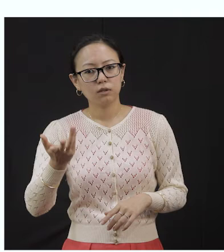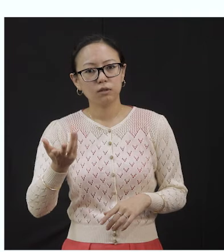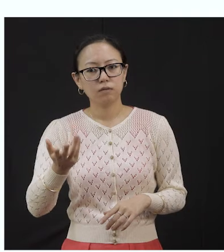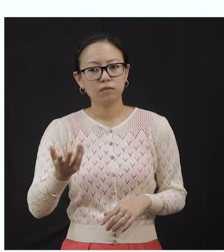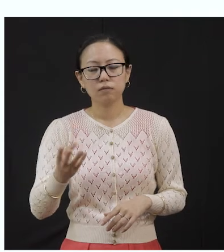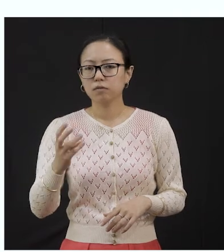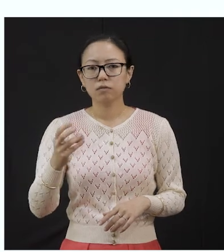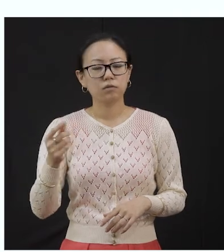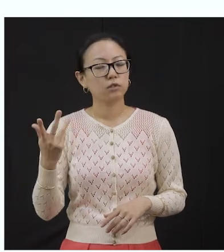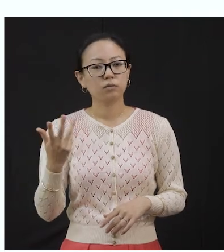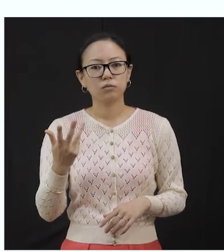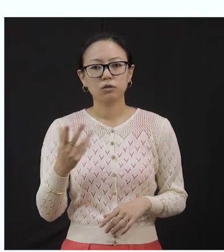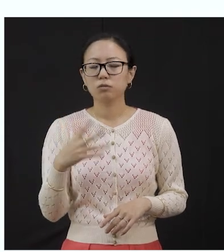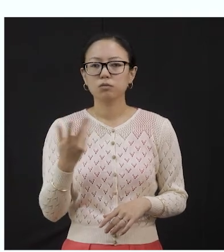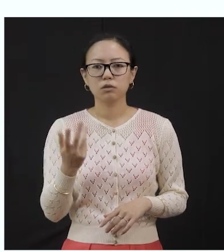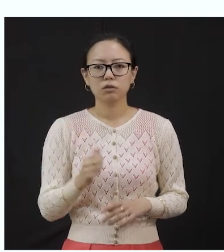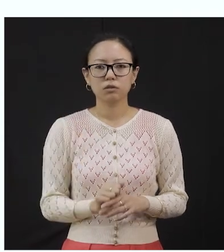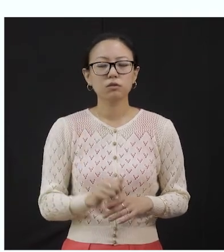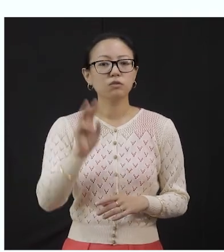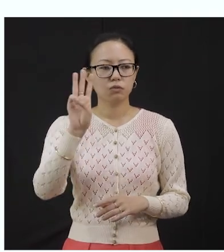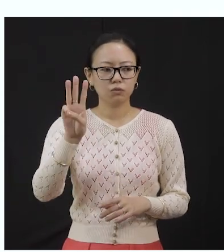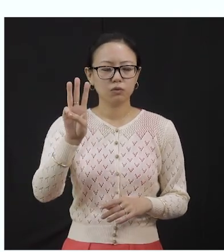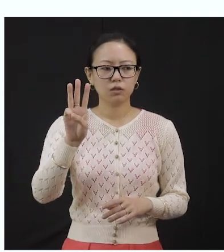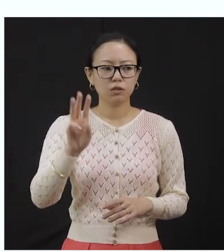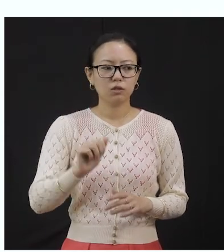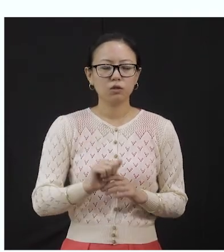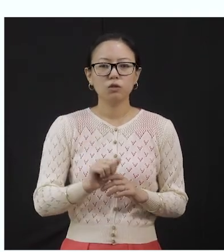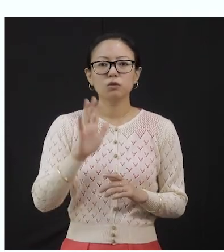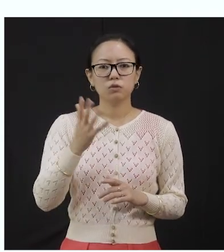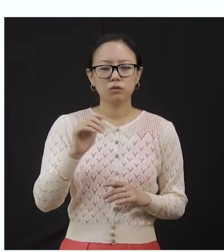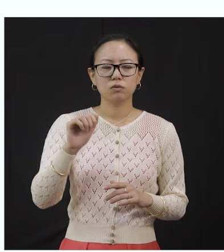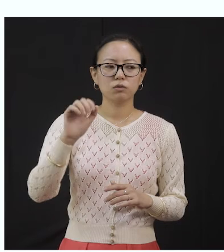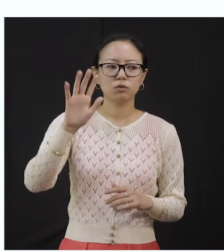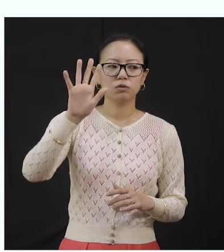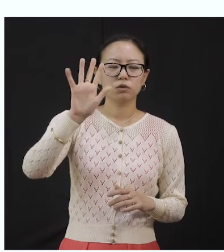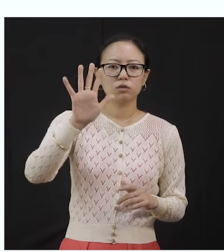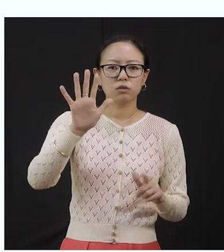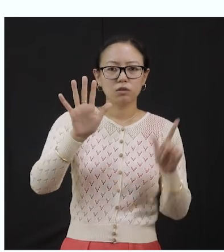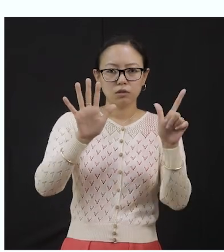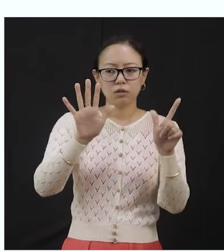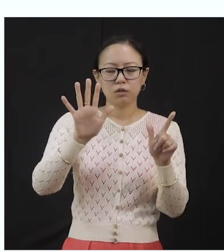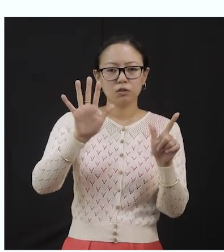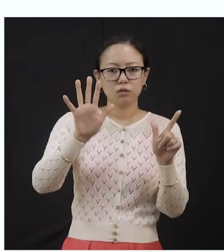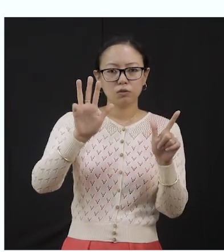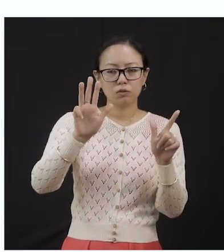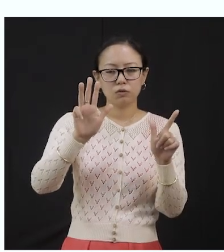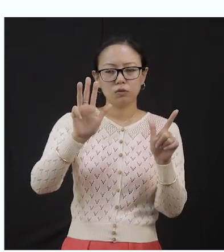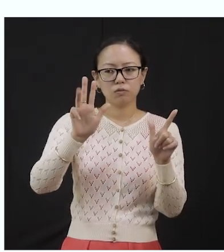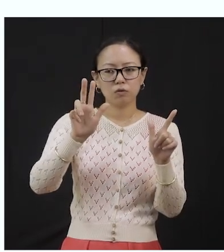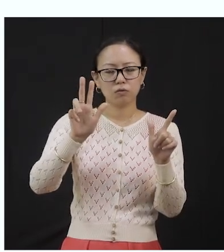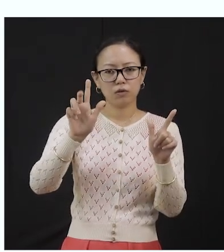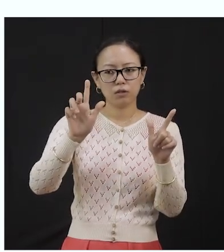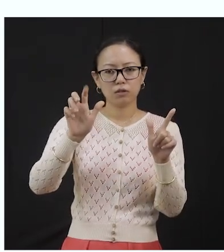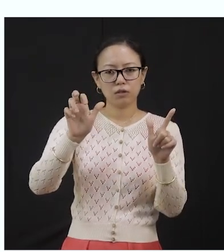then 3, 4, 5, 6, 7. Then